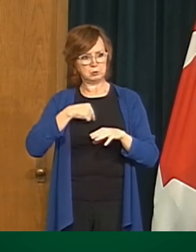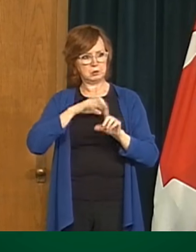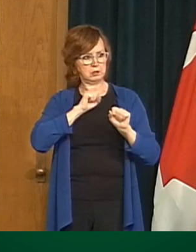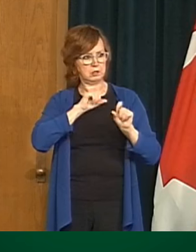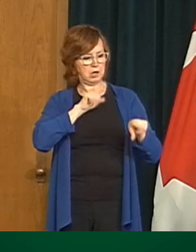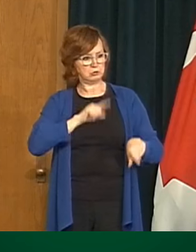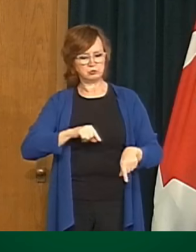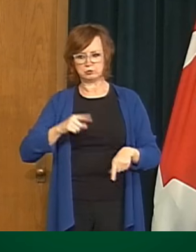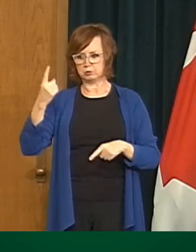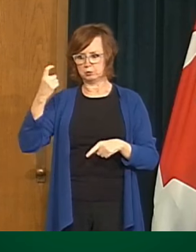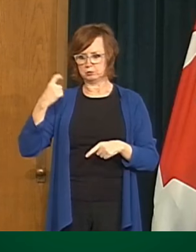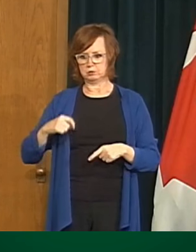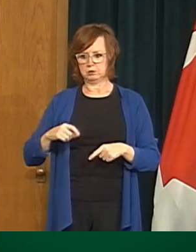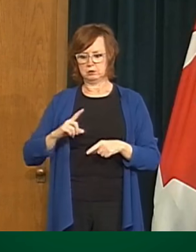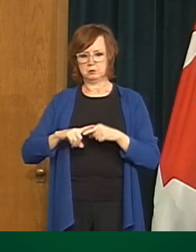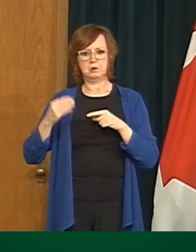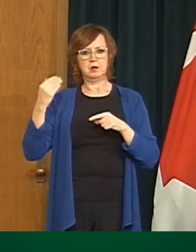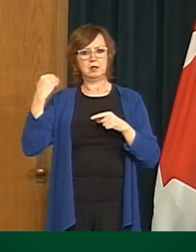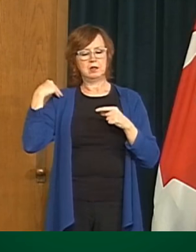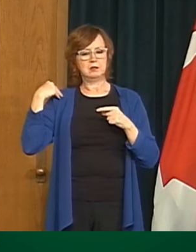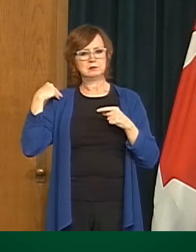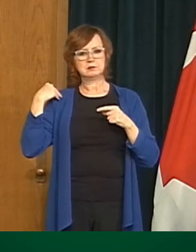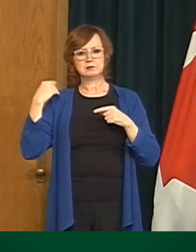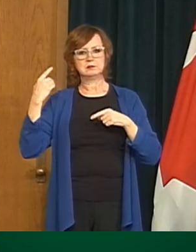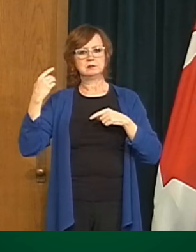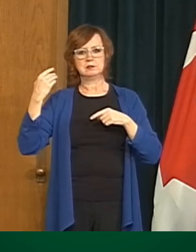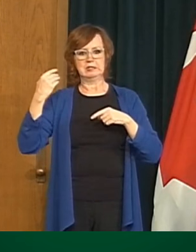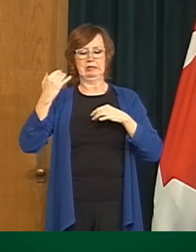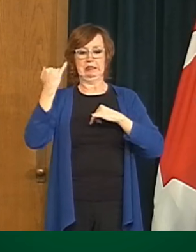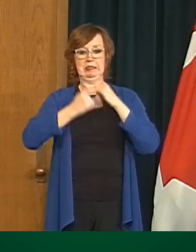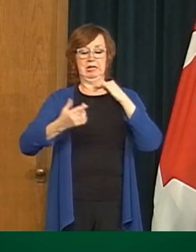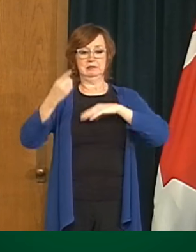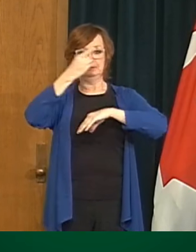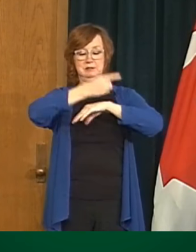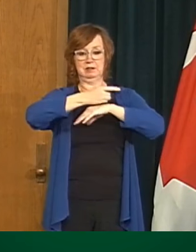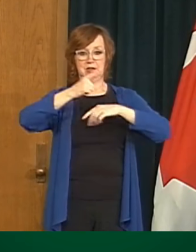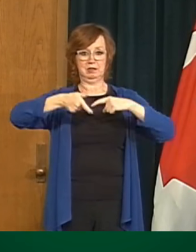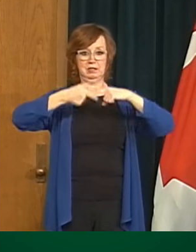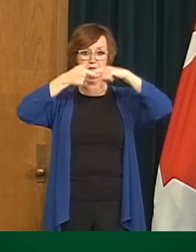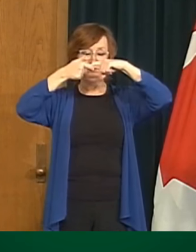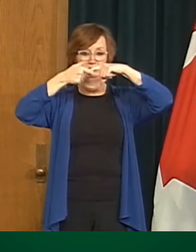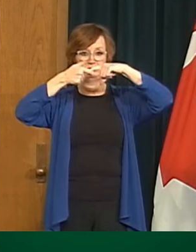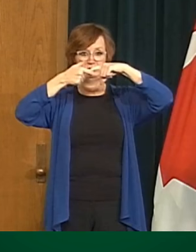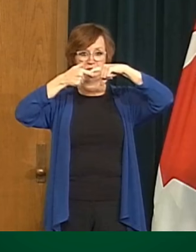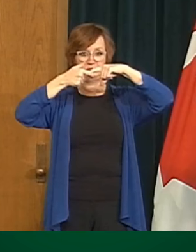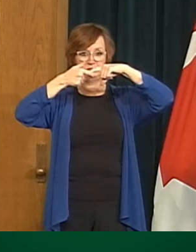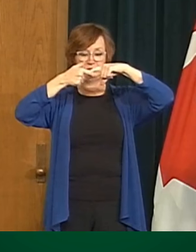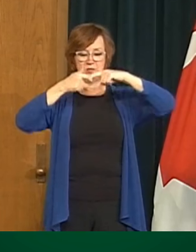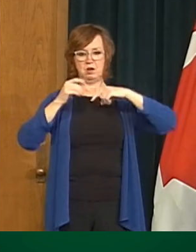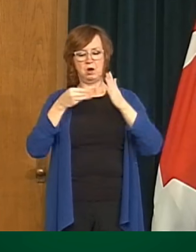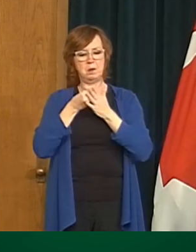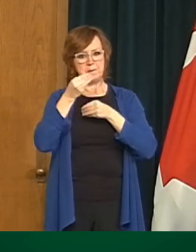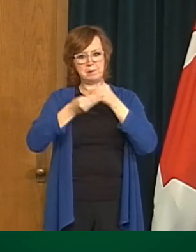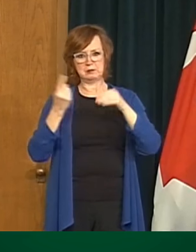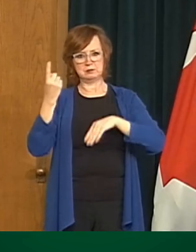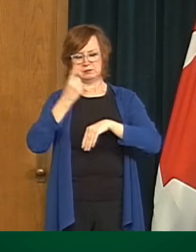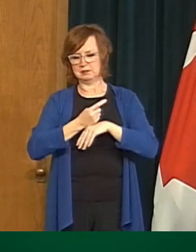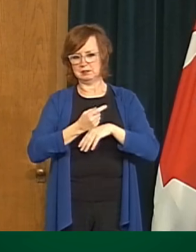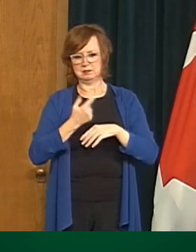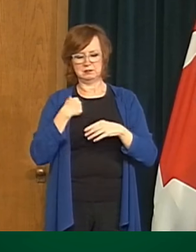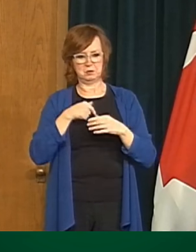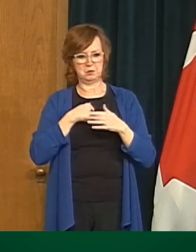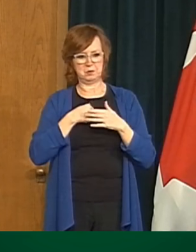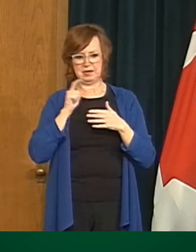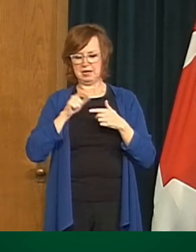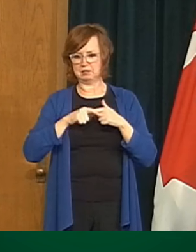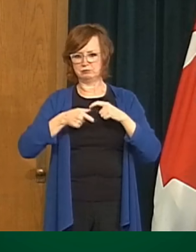have been tabled in the legislature on the last day that we were there, as our investment estimates were tabled on that particular